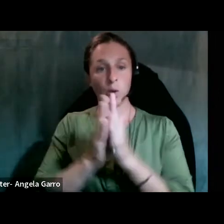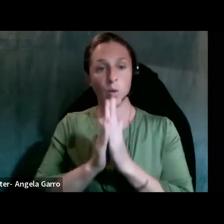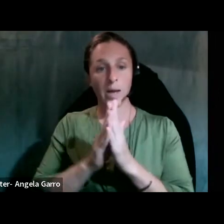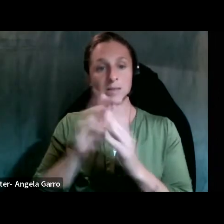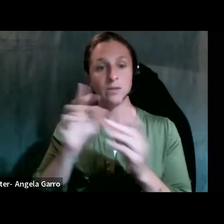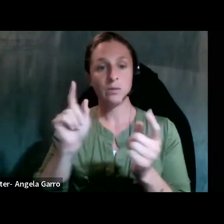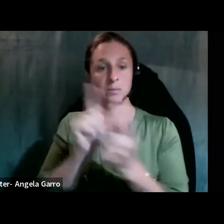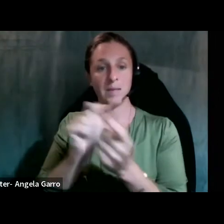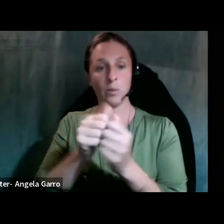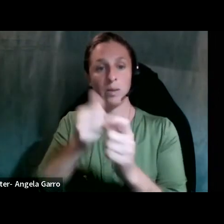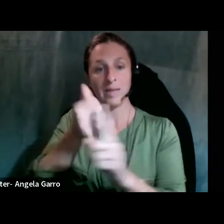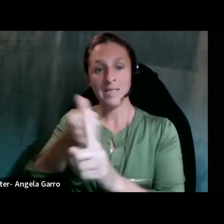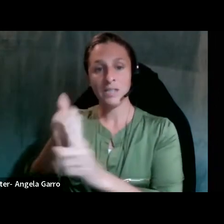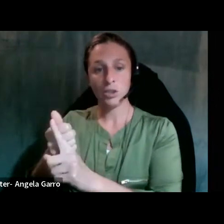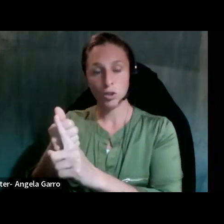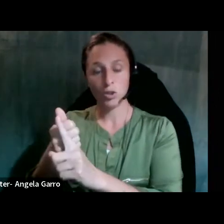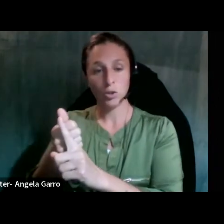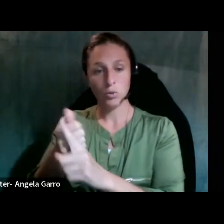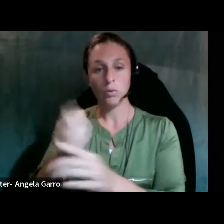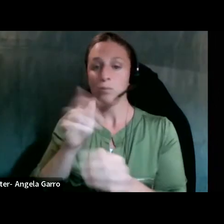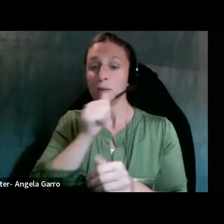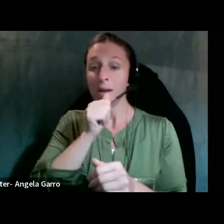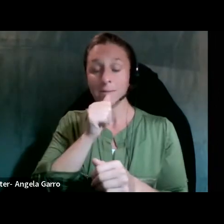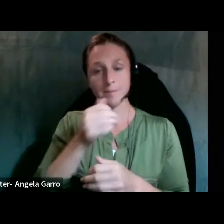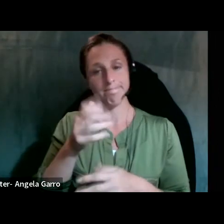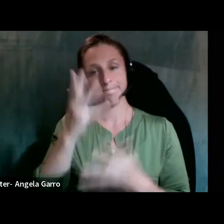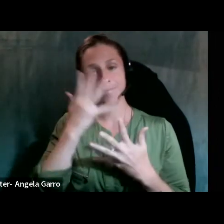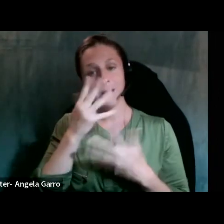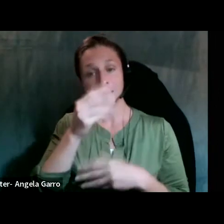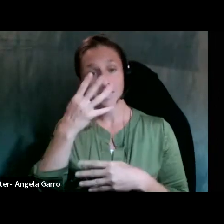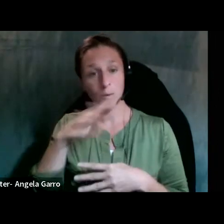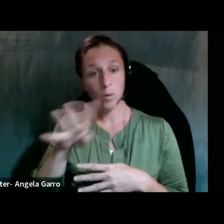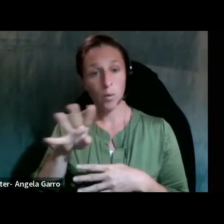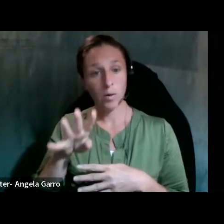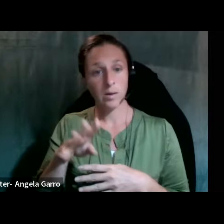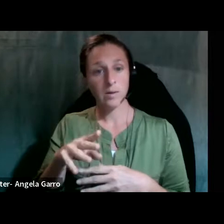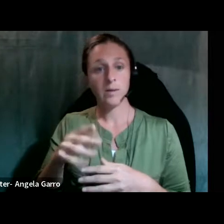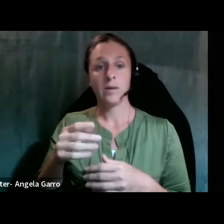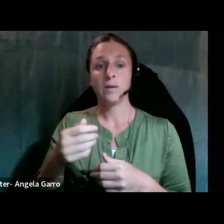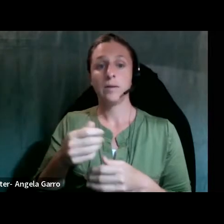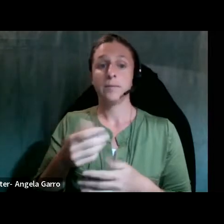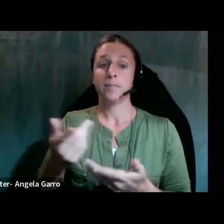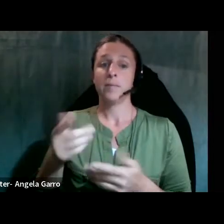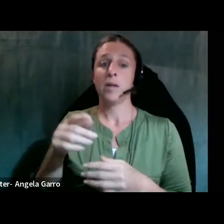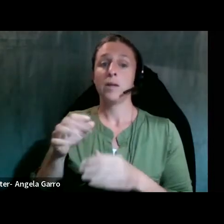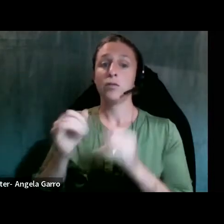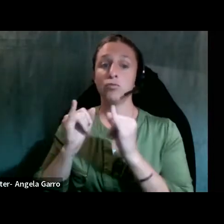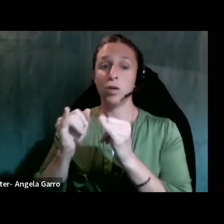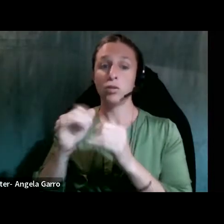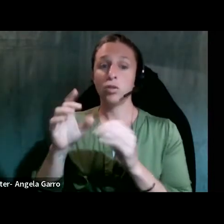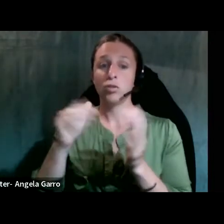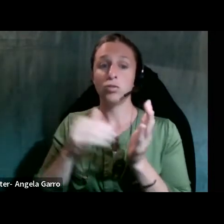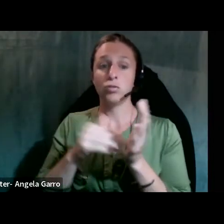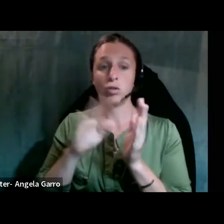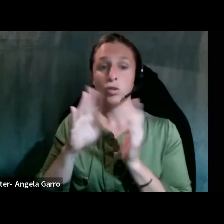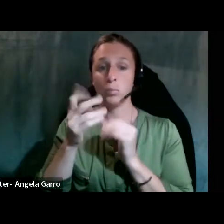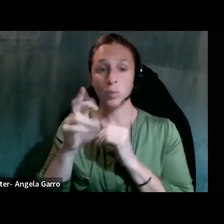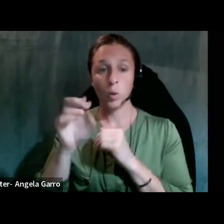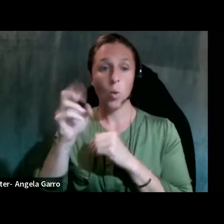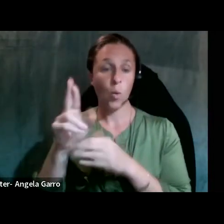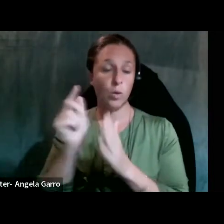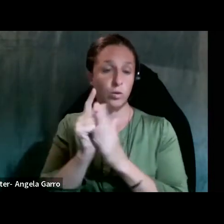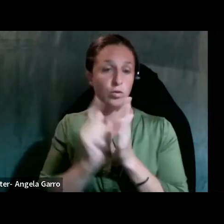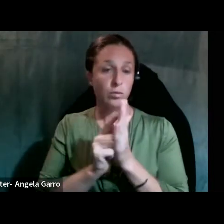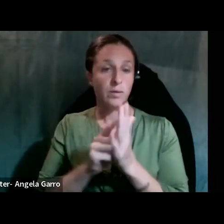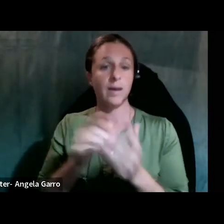privately has been sadly ignored, presumably at the instruction of Dr. Booker or perhaps an attorney. I've asked to